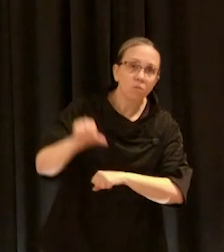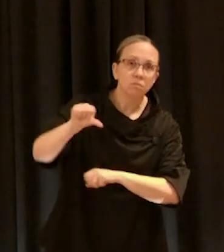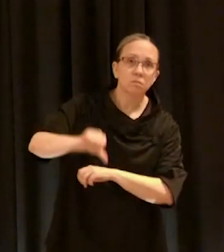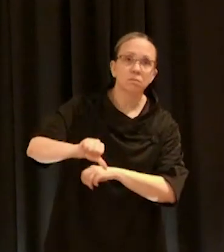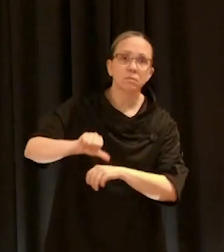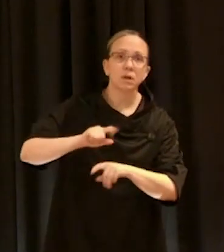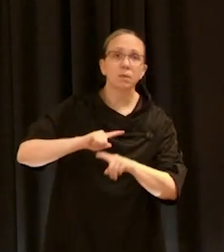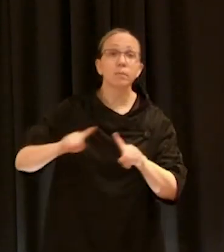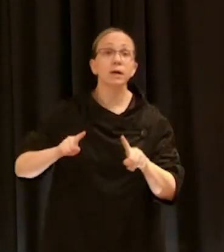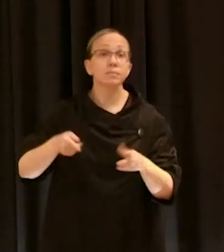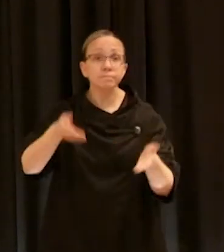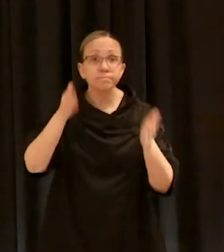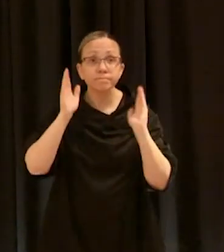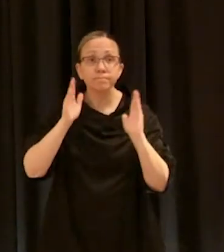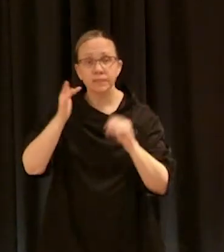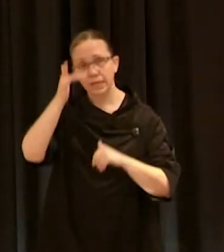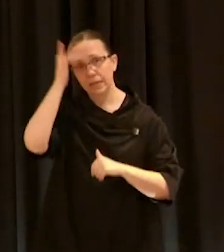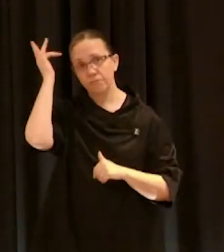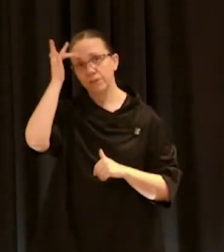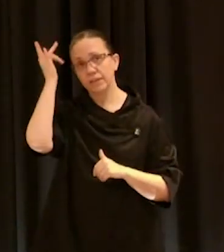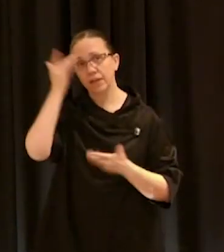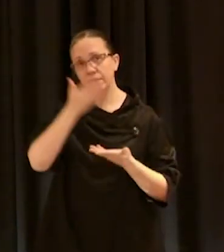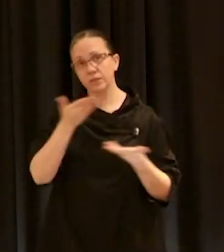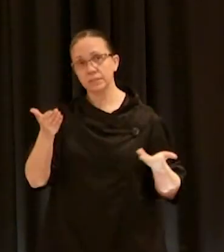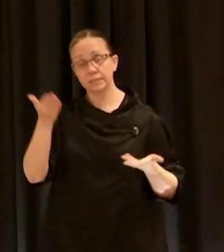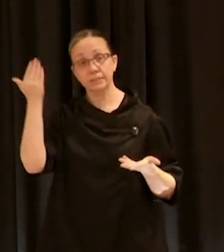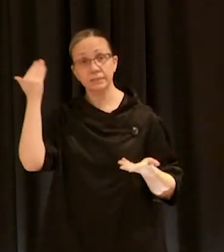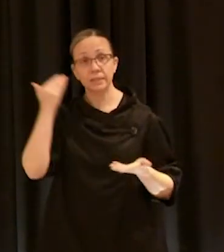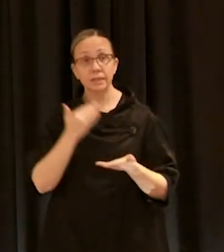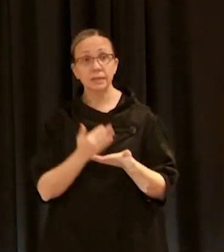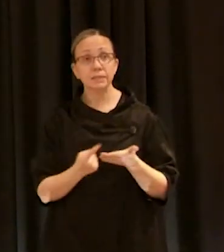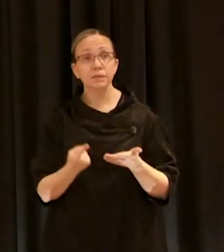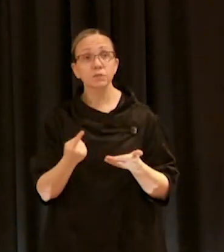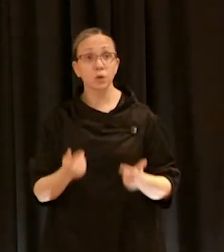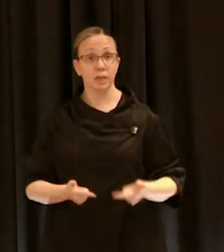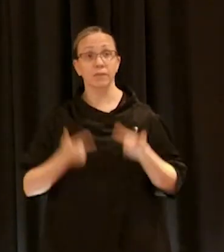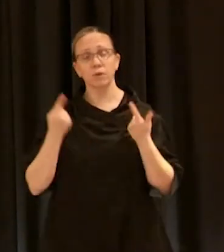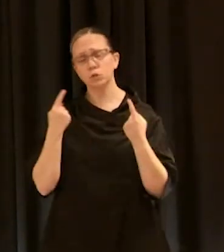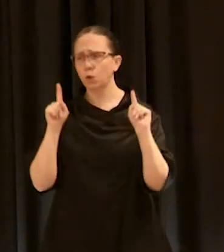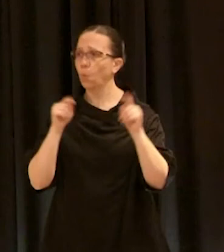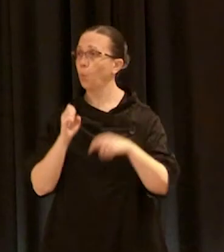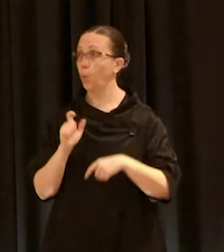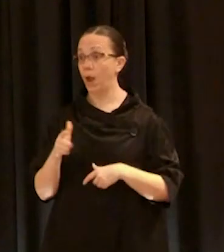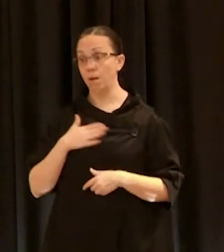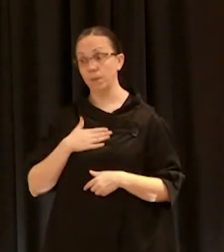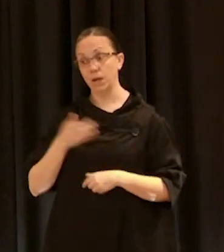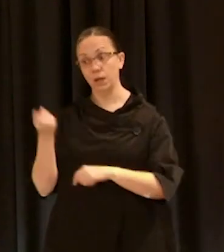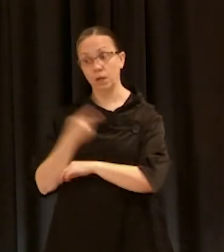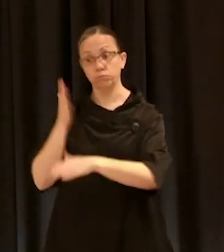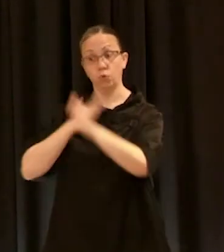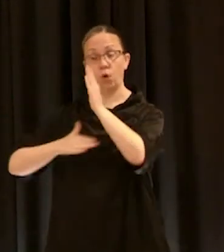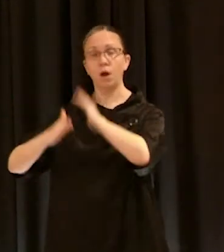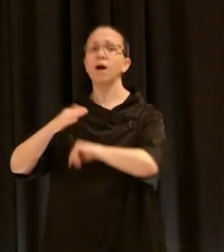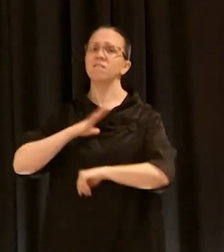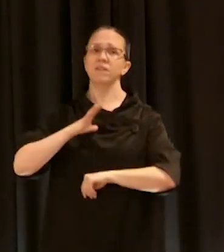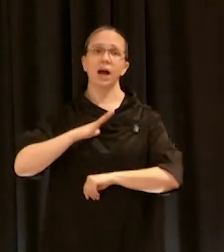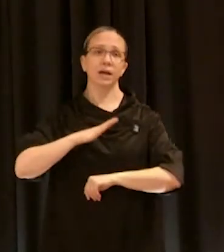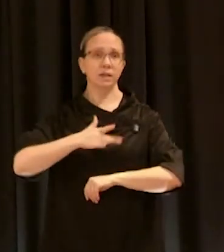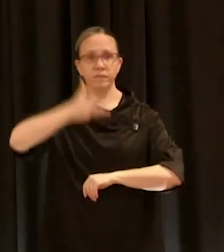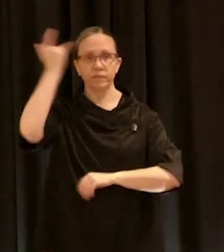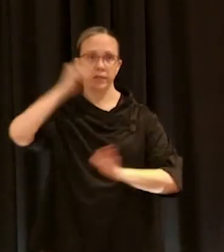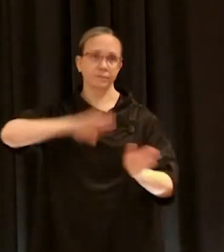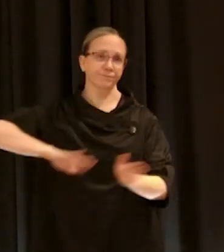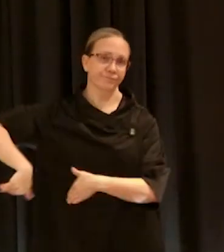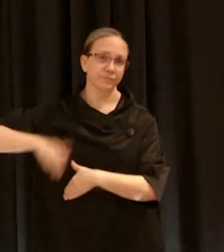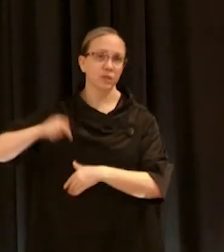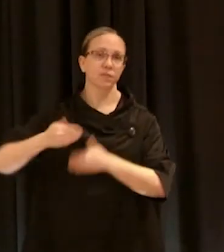tonight, forget those things. Some of you are living in success. Well, boy, back in my day, we had to. That's fine. Forget it. You